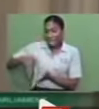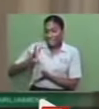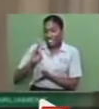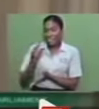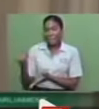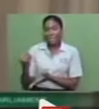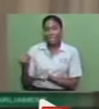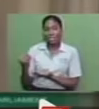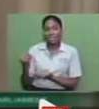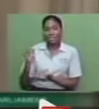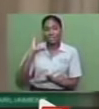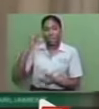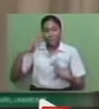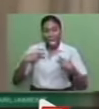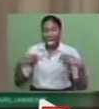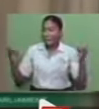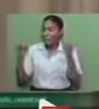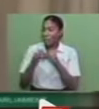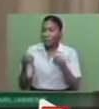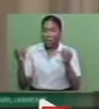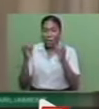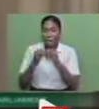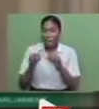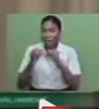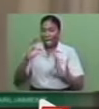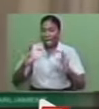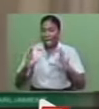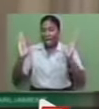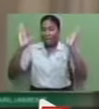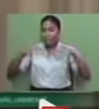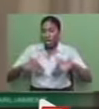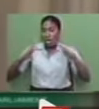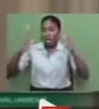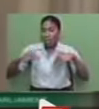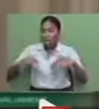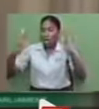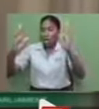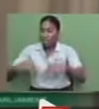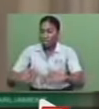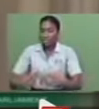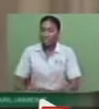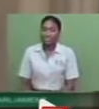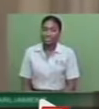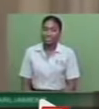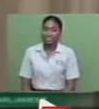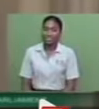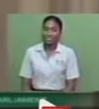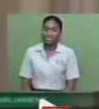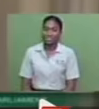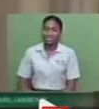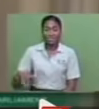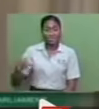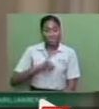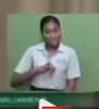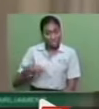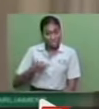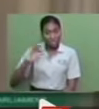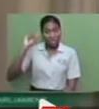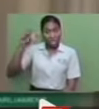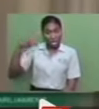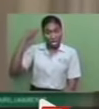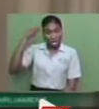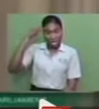again, less car patrols. The TTPS announced the formation of the Marine Unit. Government has only